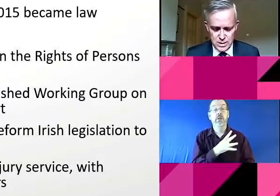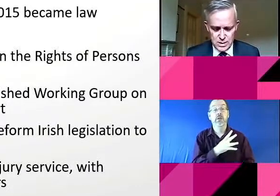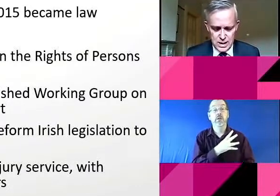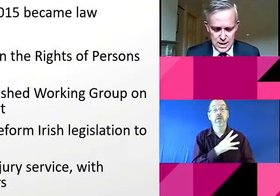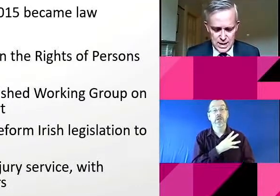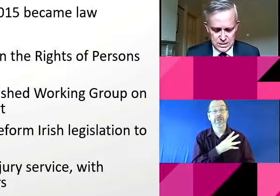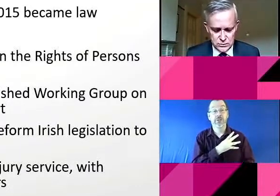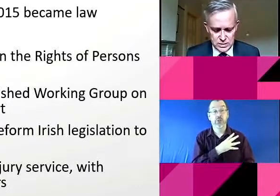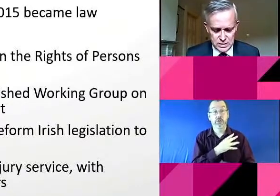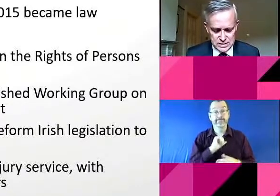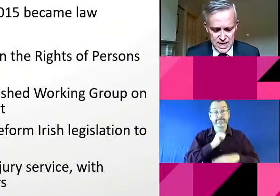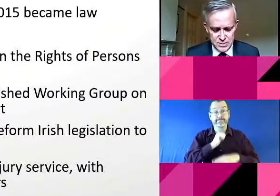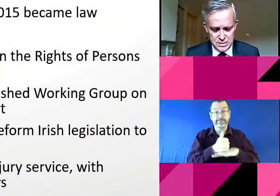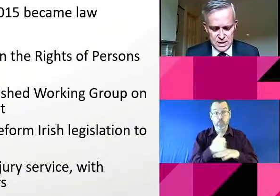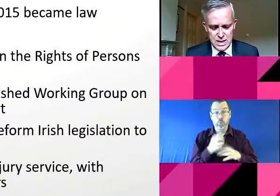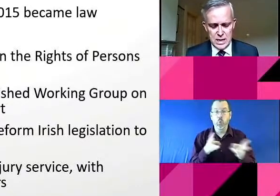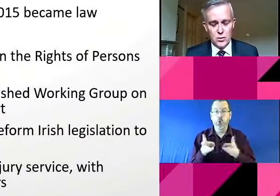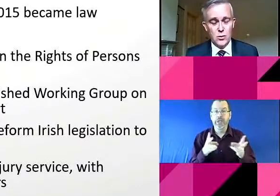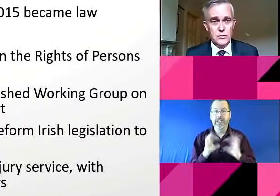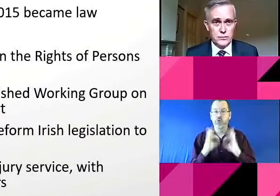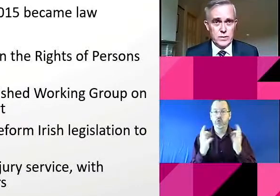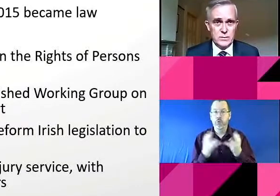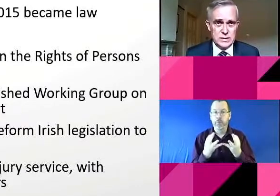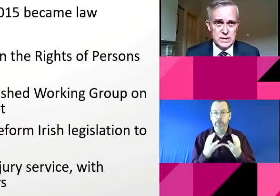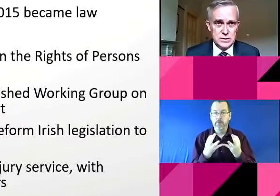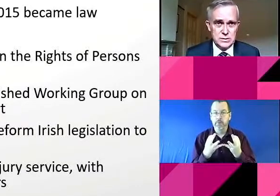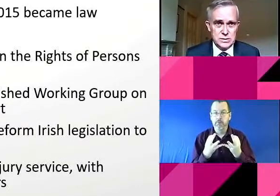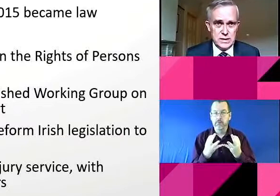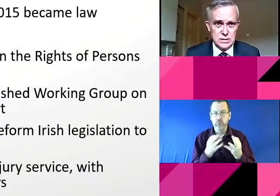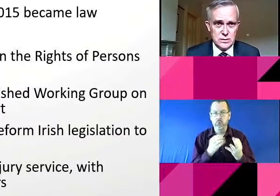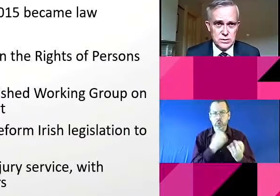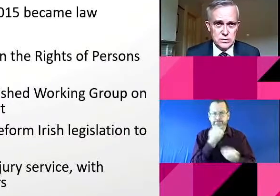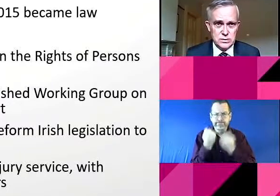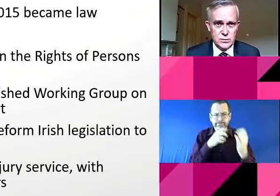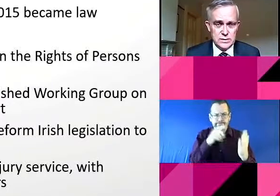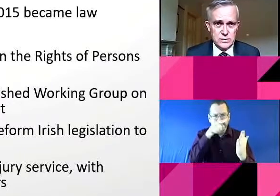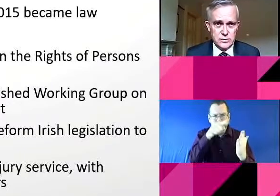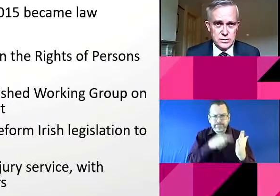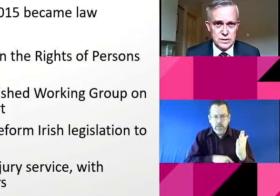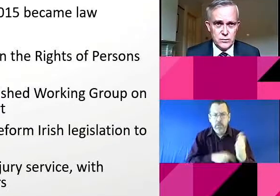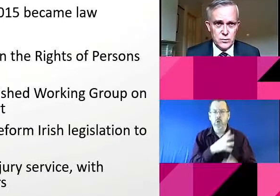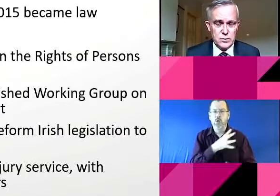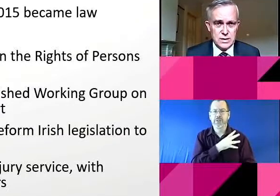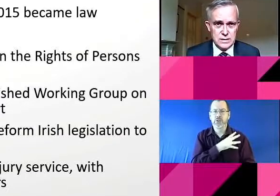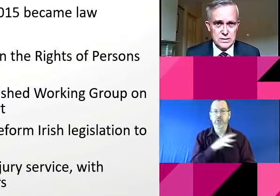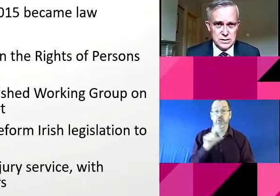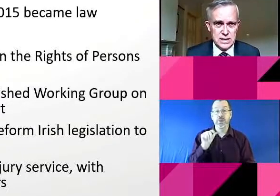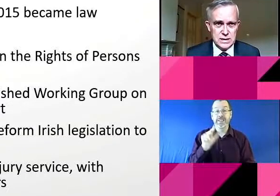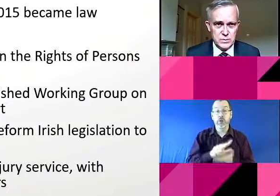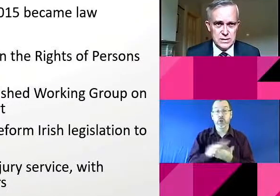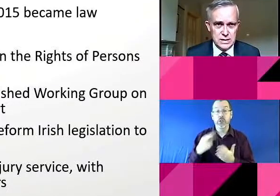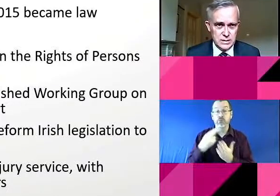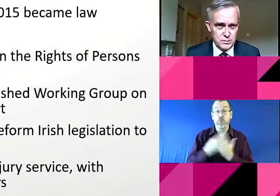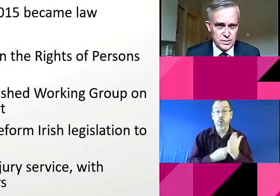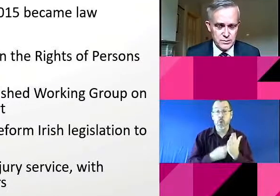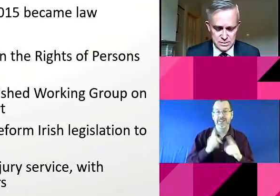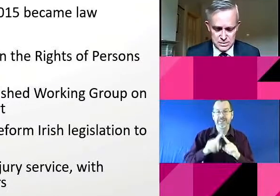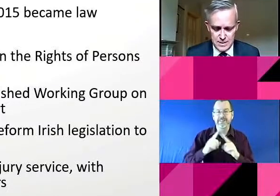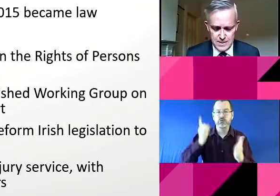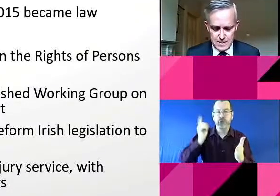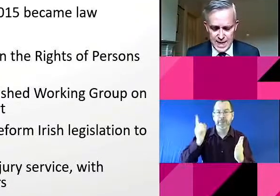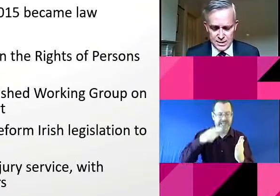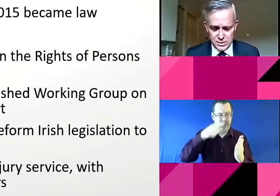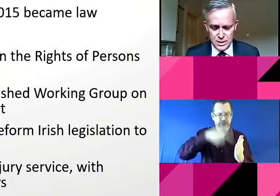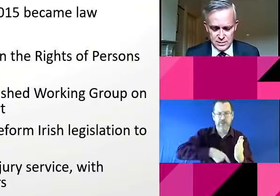group to examine all of the recommendations in the Commission's 2013 report that had not yet been